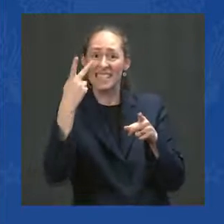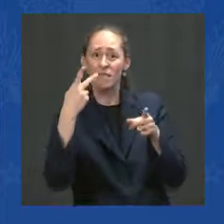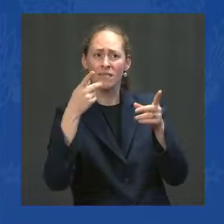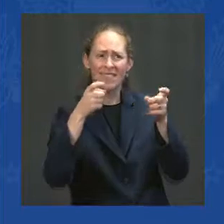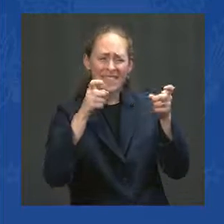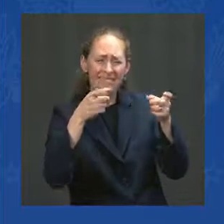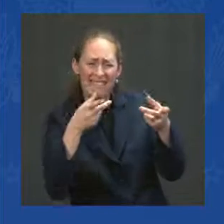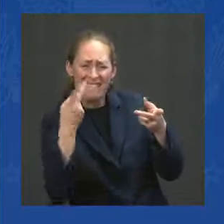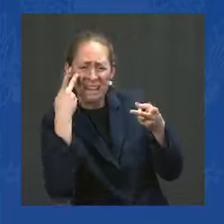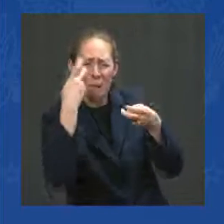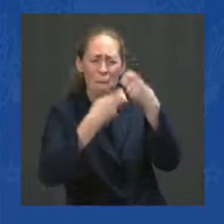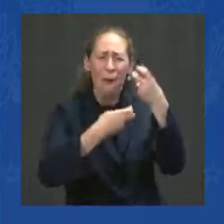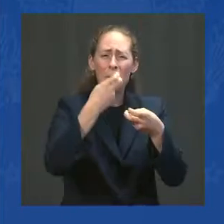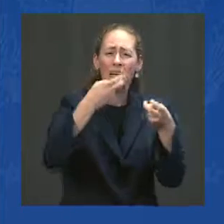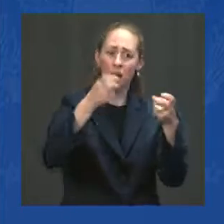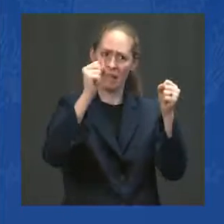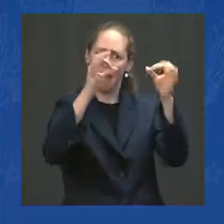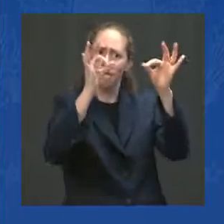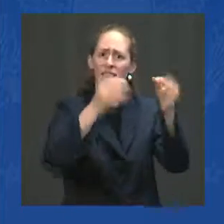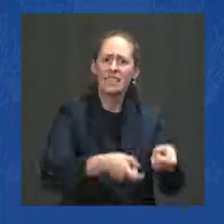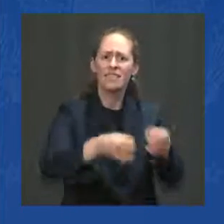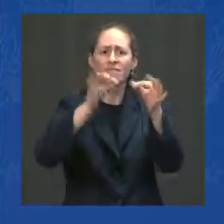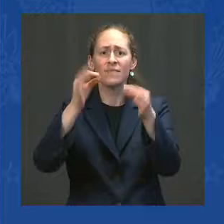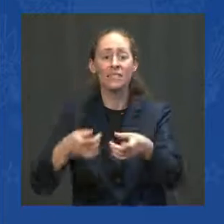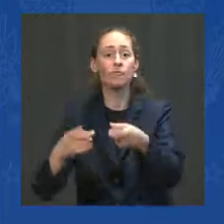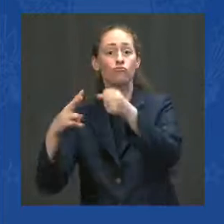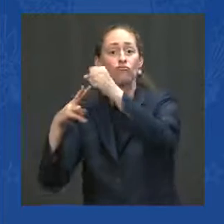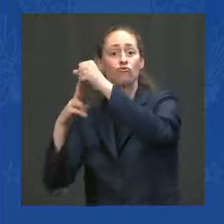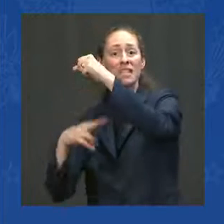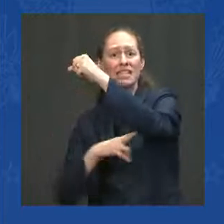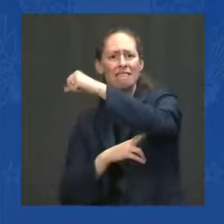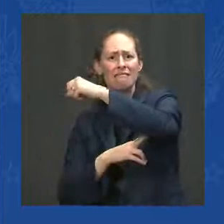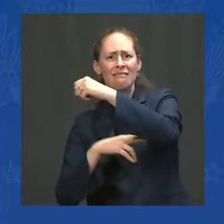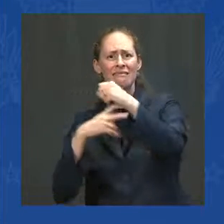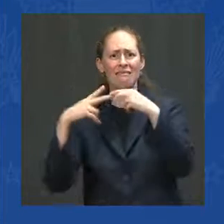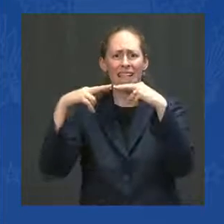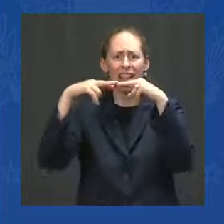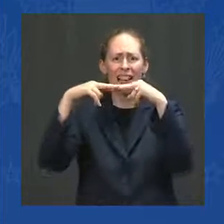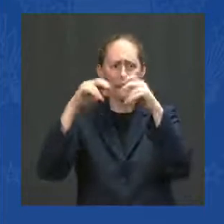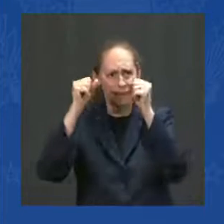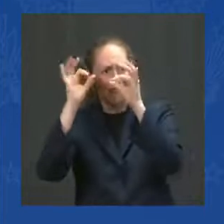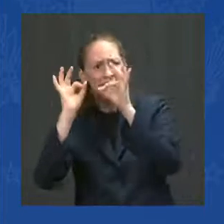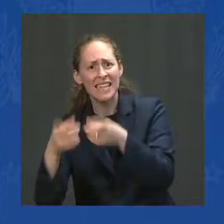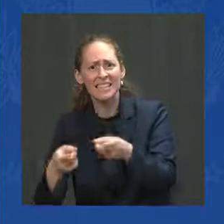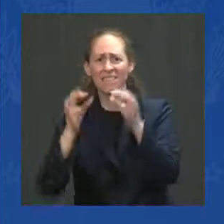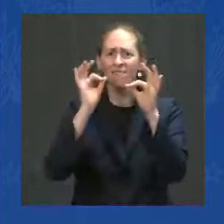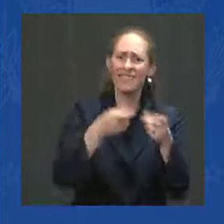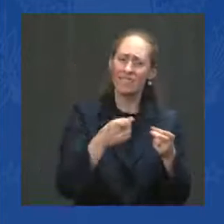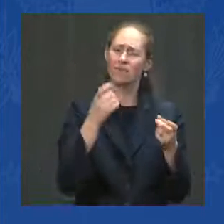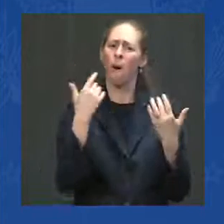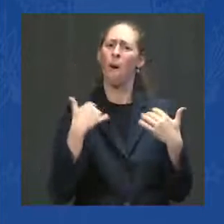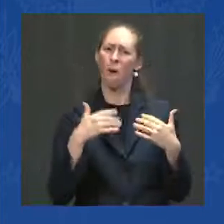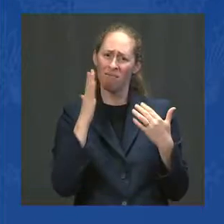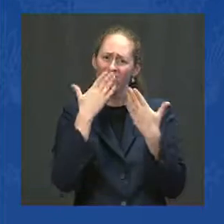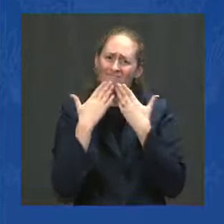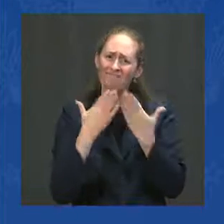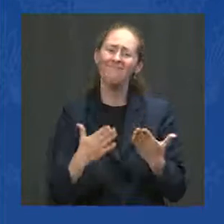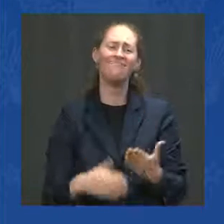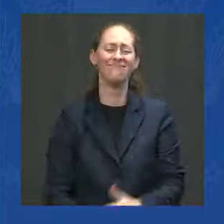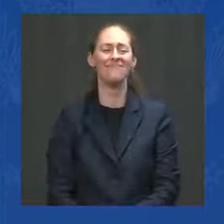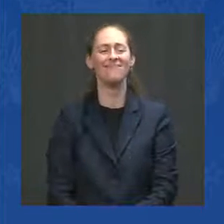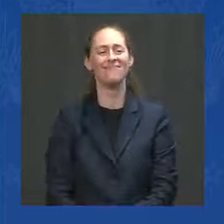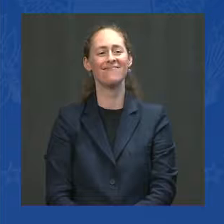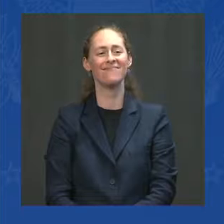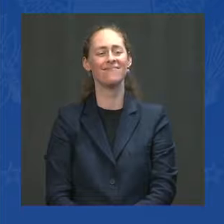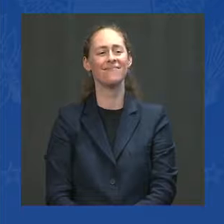Thousands of bridges will be safer and more accessible. And by the way, as you've heard me say before, some bridges